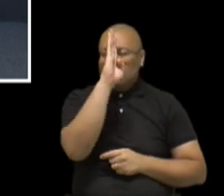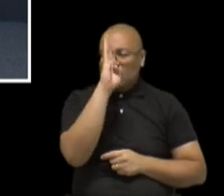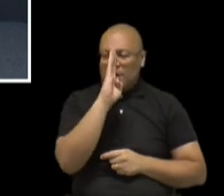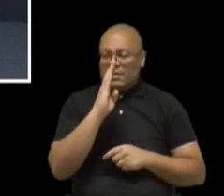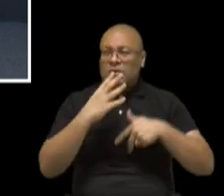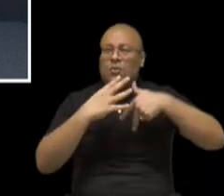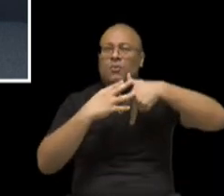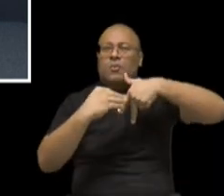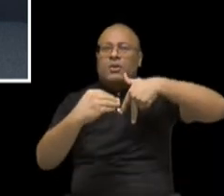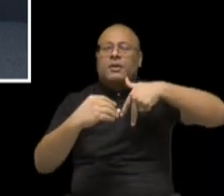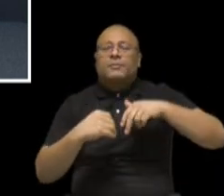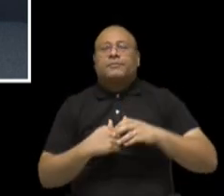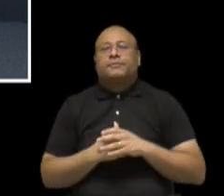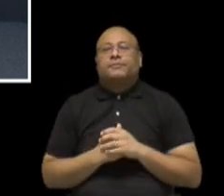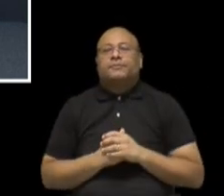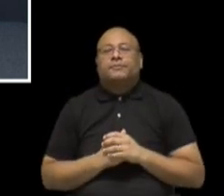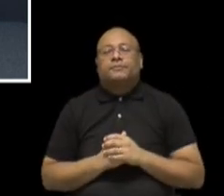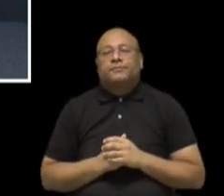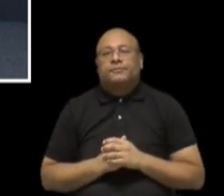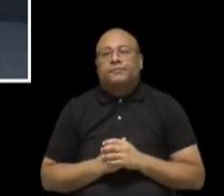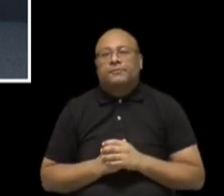fashion?